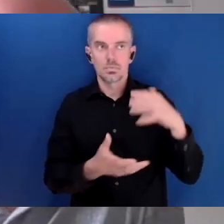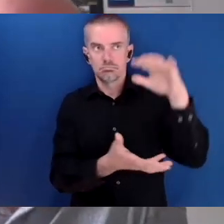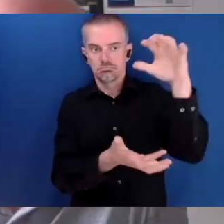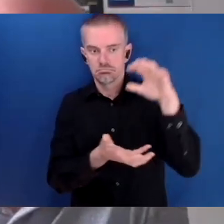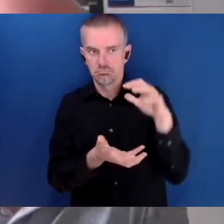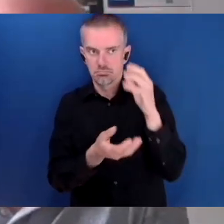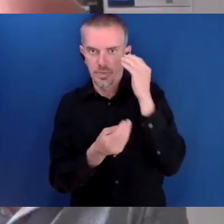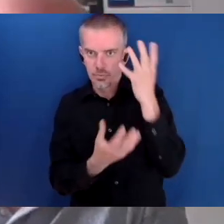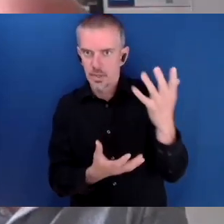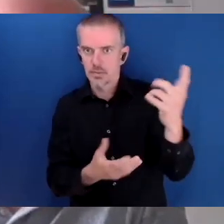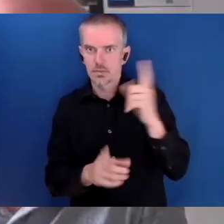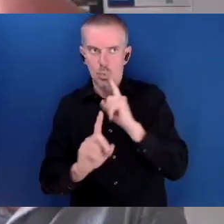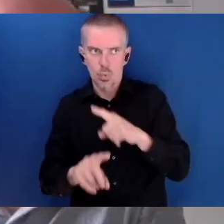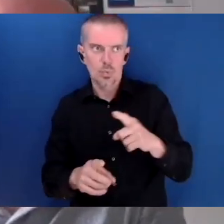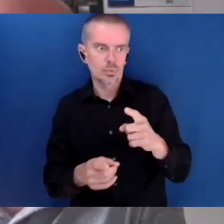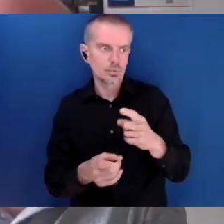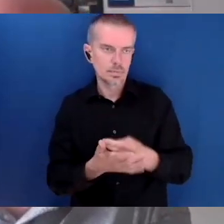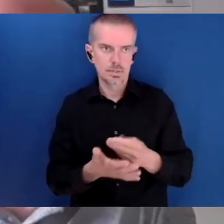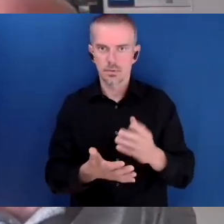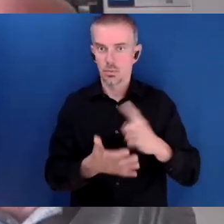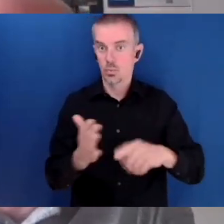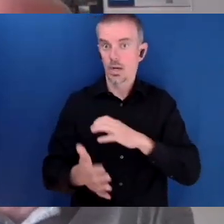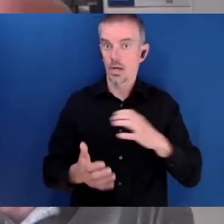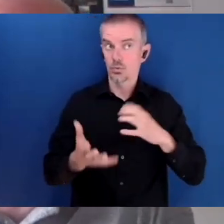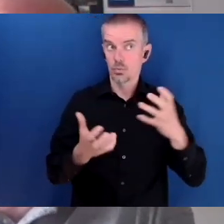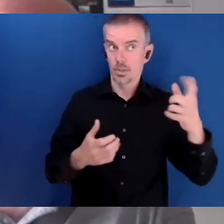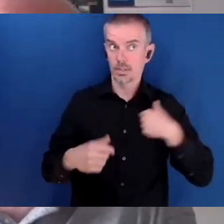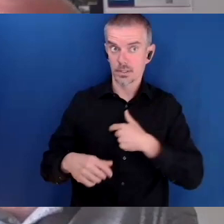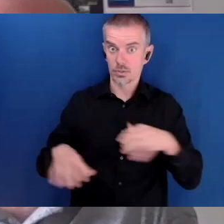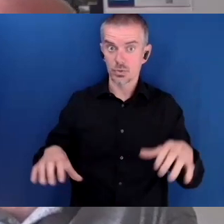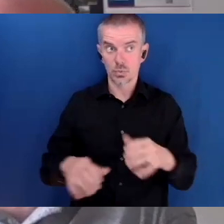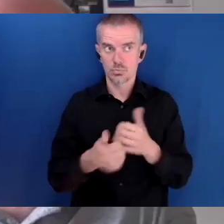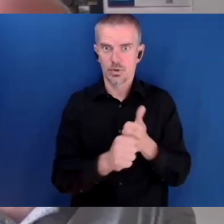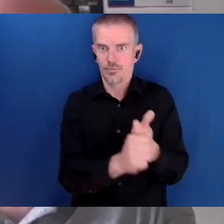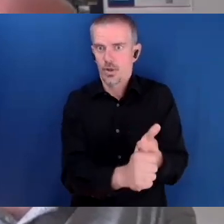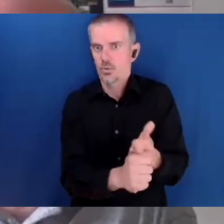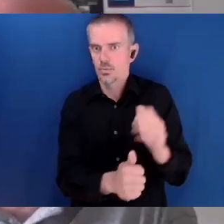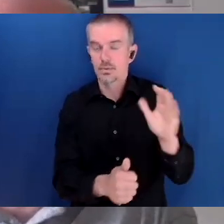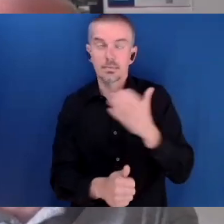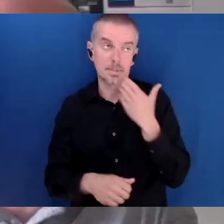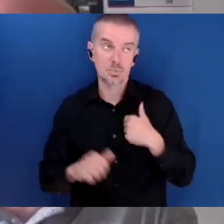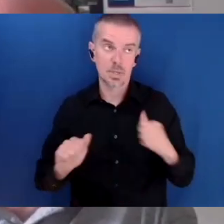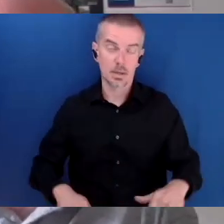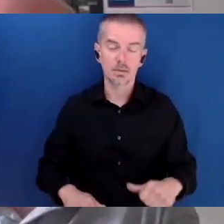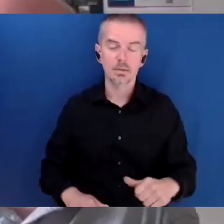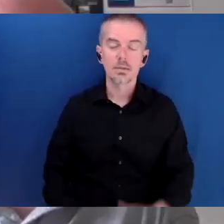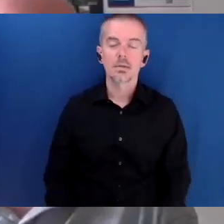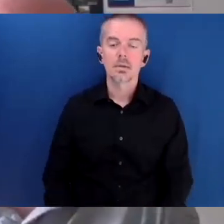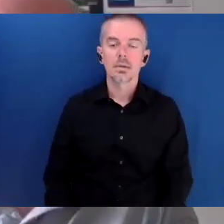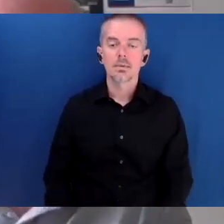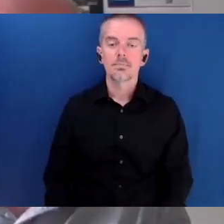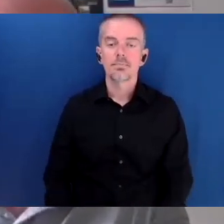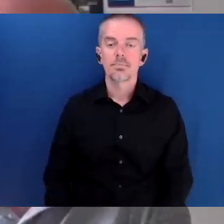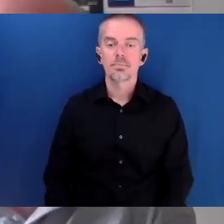the desires of Congress to the extent that we can, because ultimately